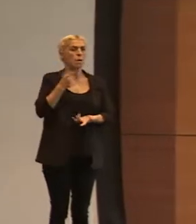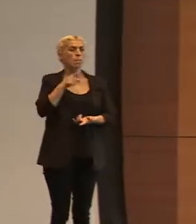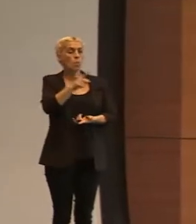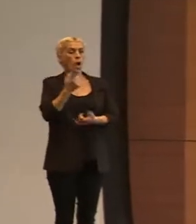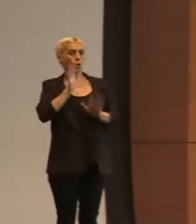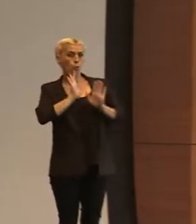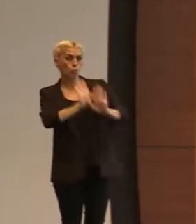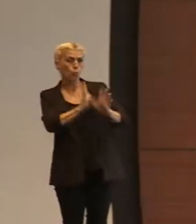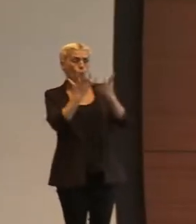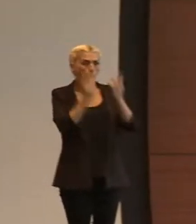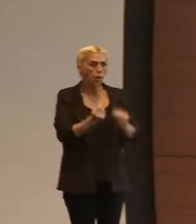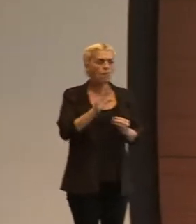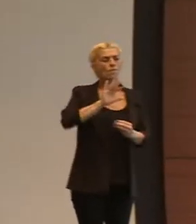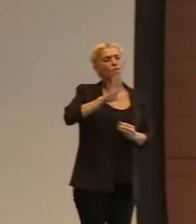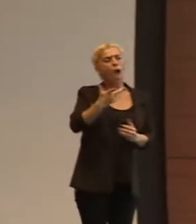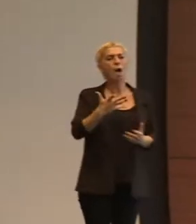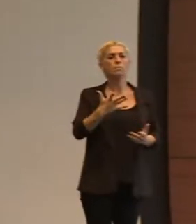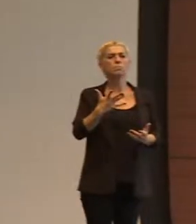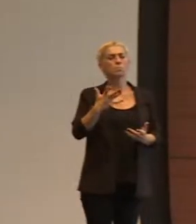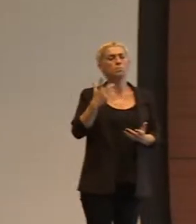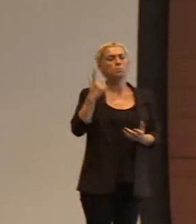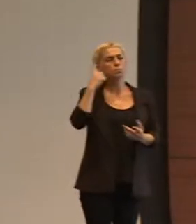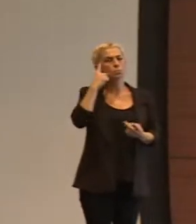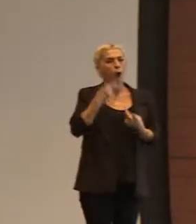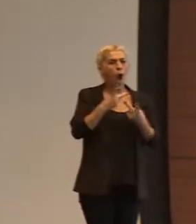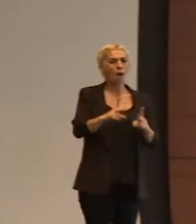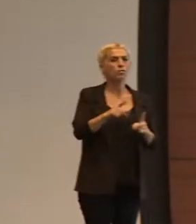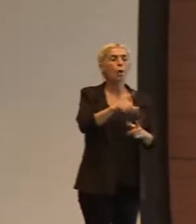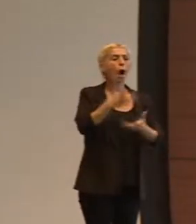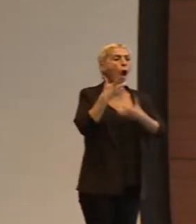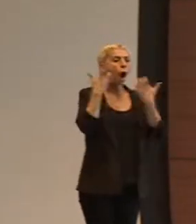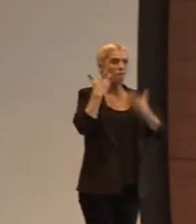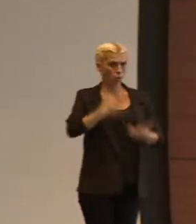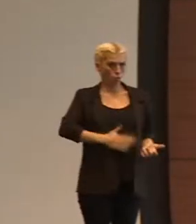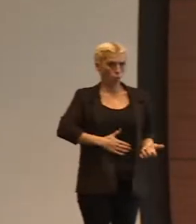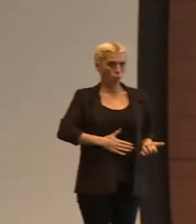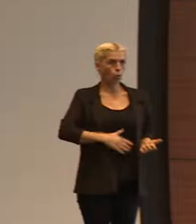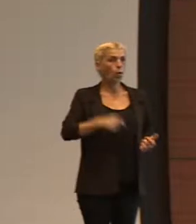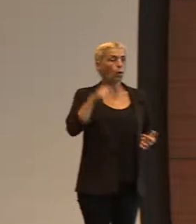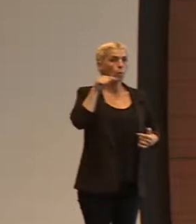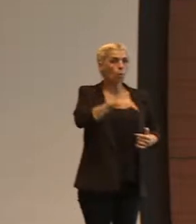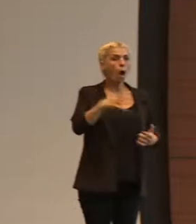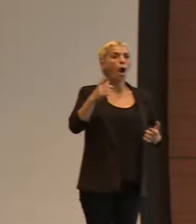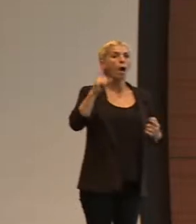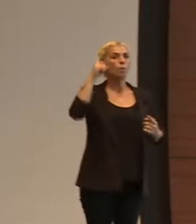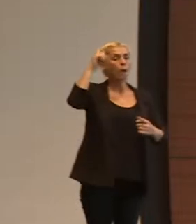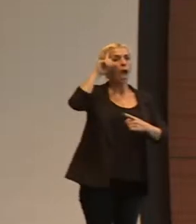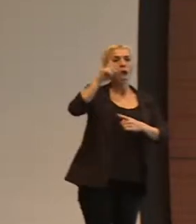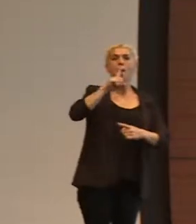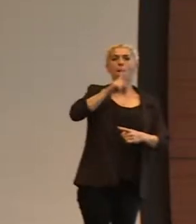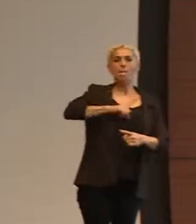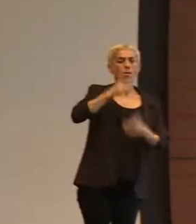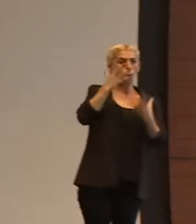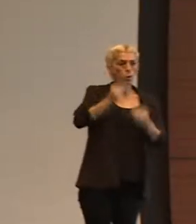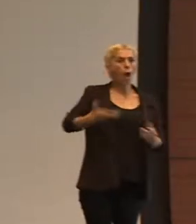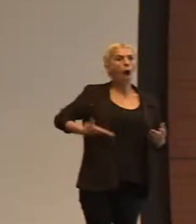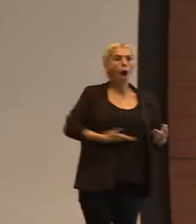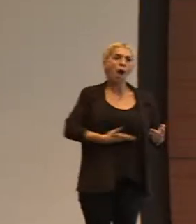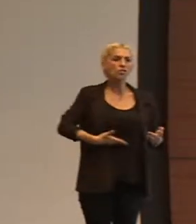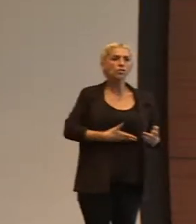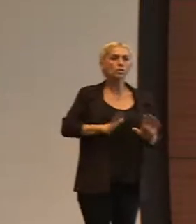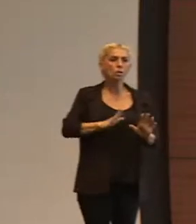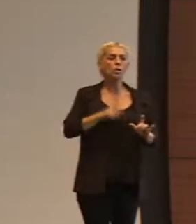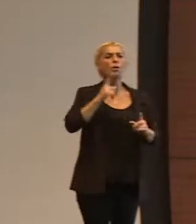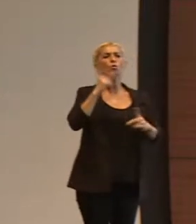to eat or not there are two electrodes that either trigger or stop that region even if the animal is hungry when you trigger